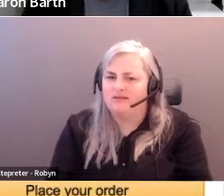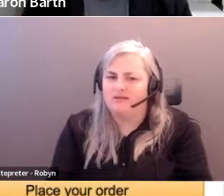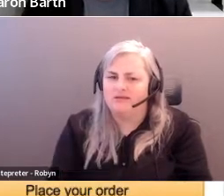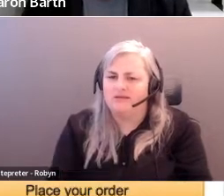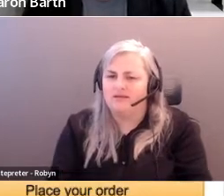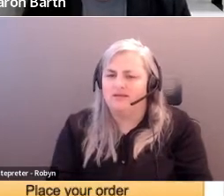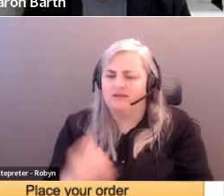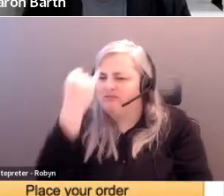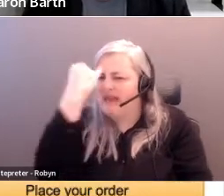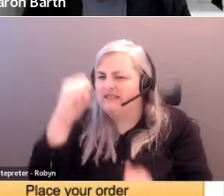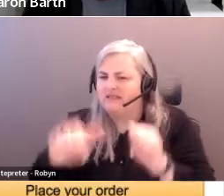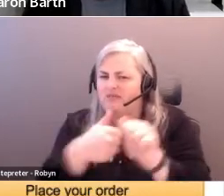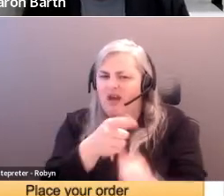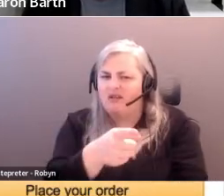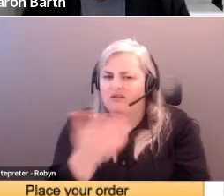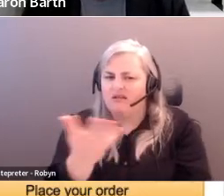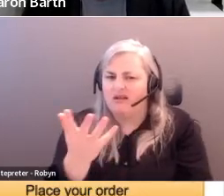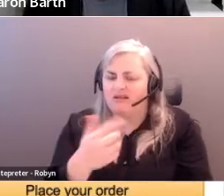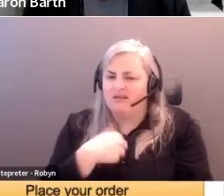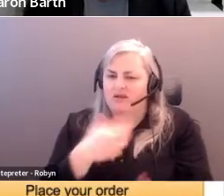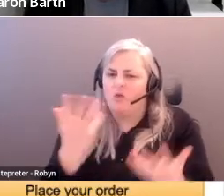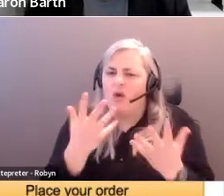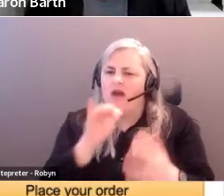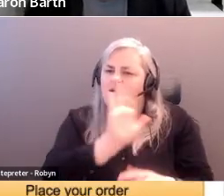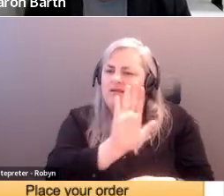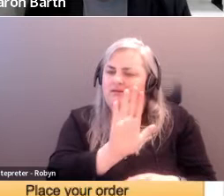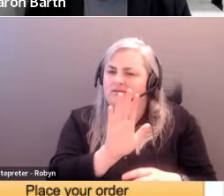What's the idea? What's the tactic?